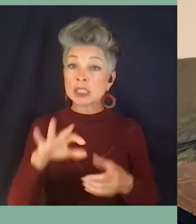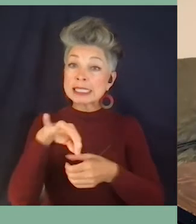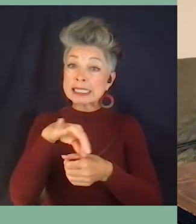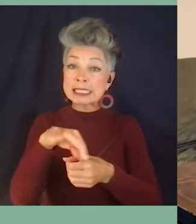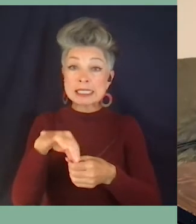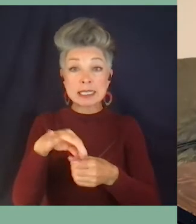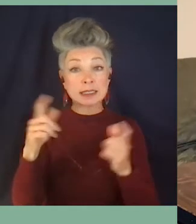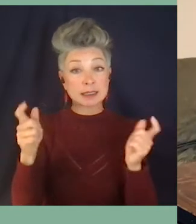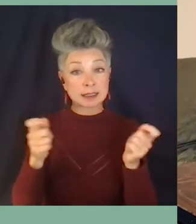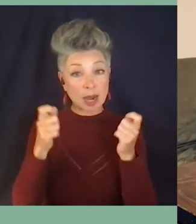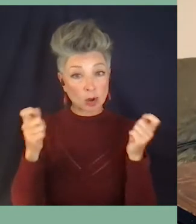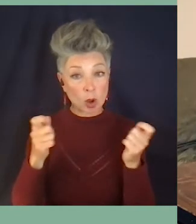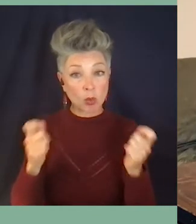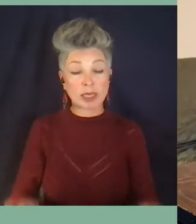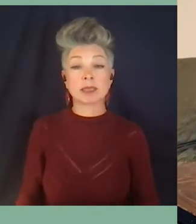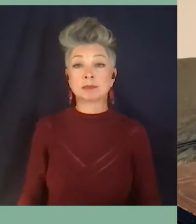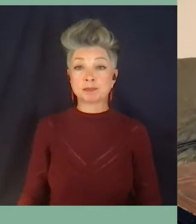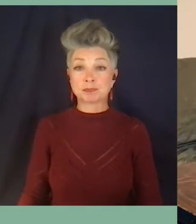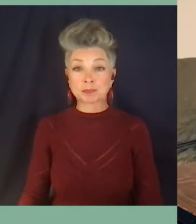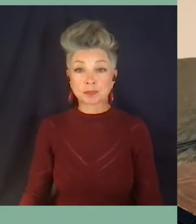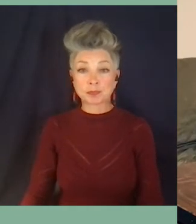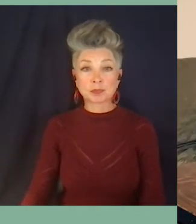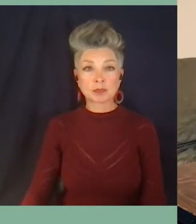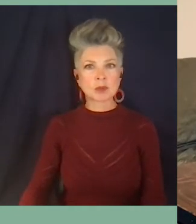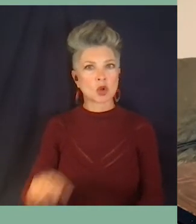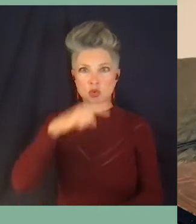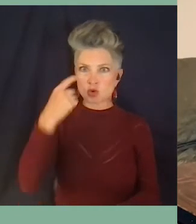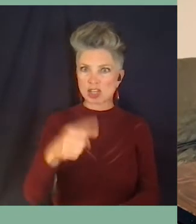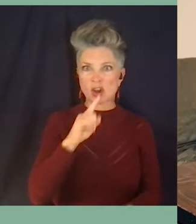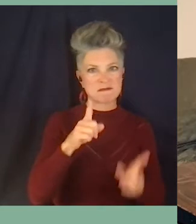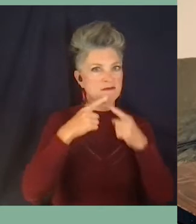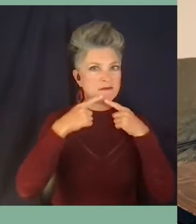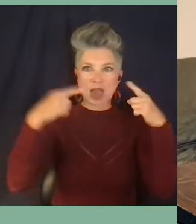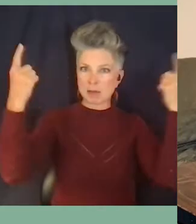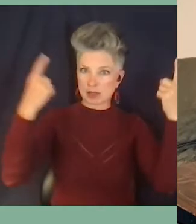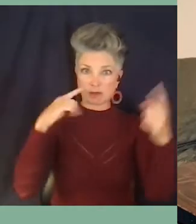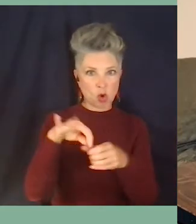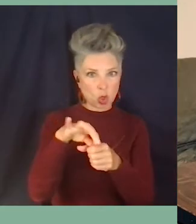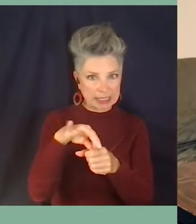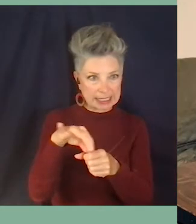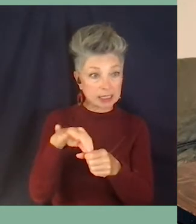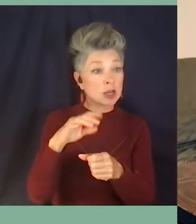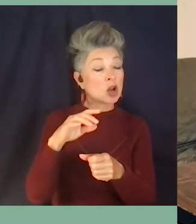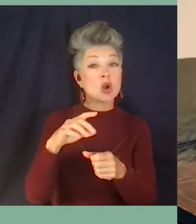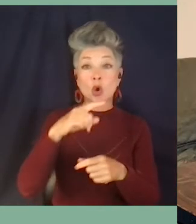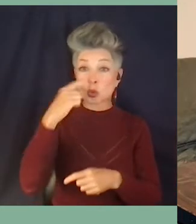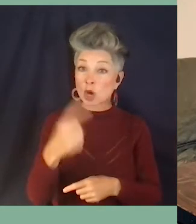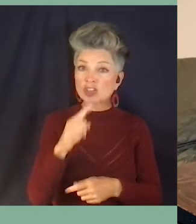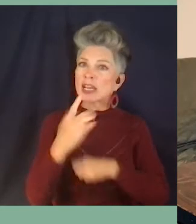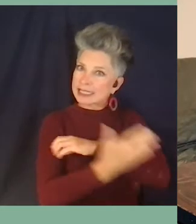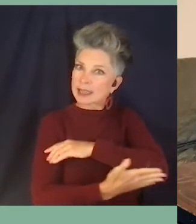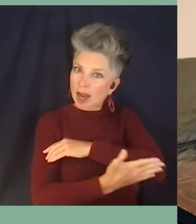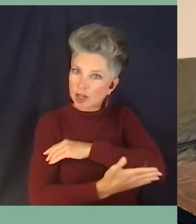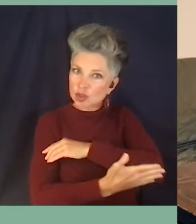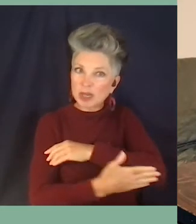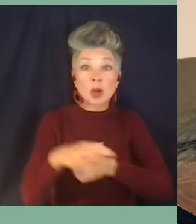tea ceremony. Russia is famous for tea. Russia is the country where